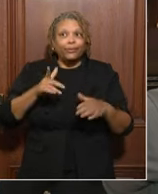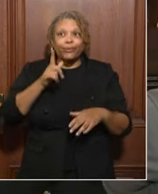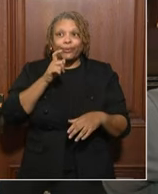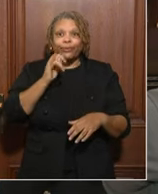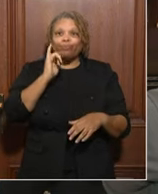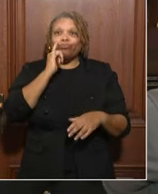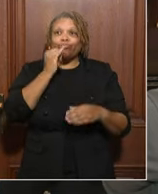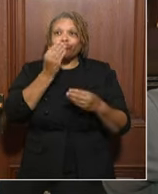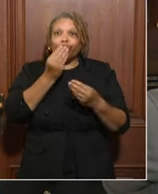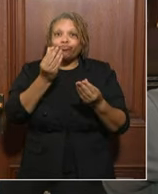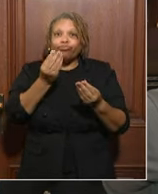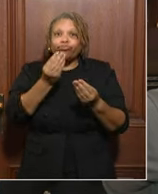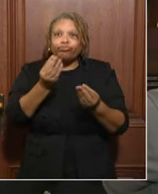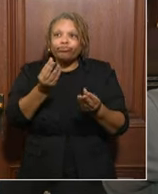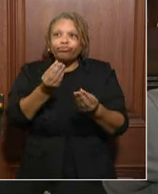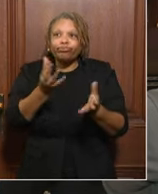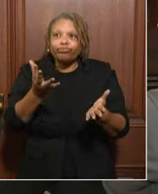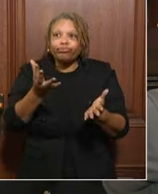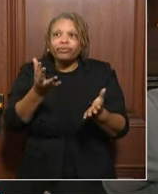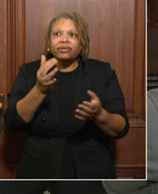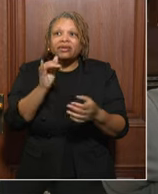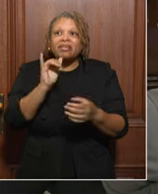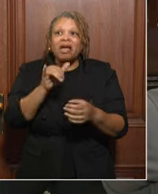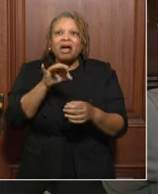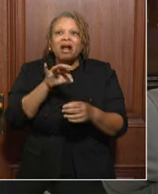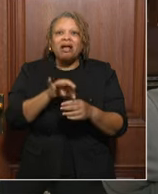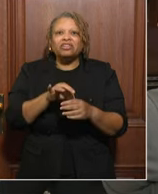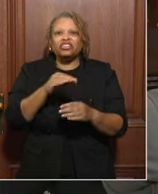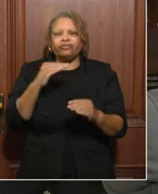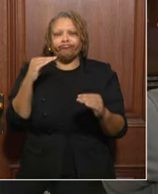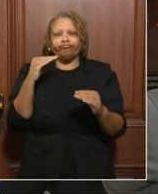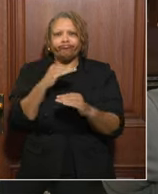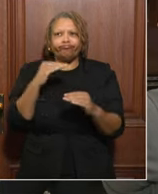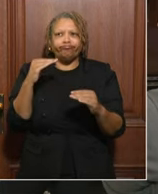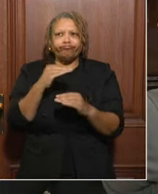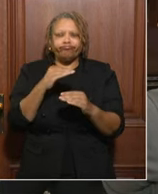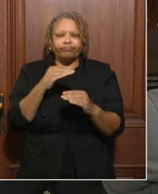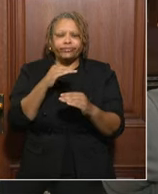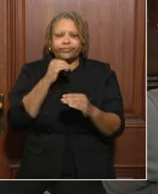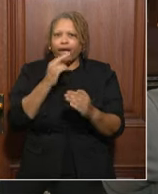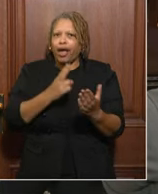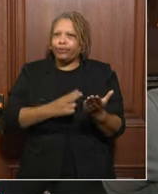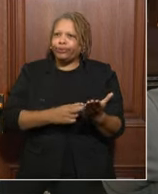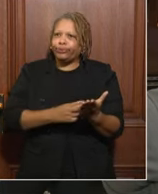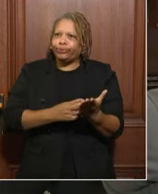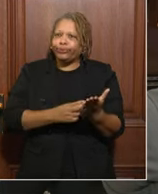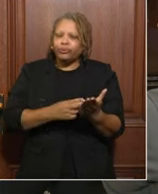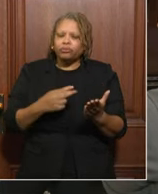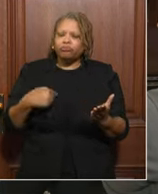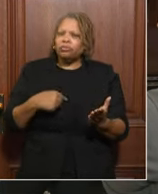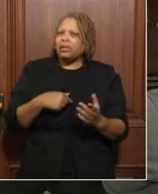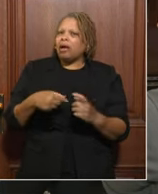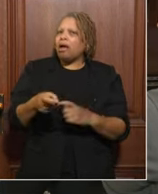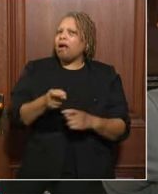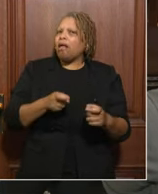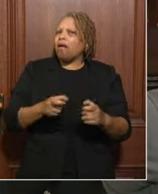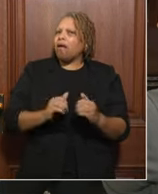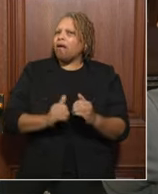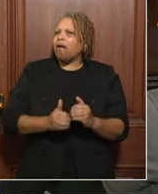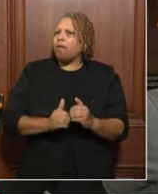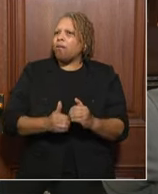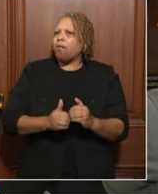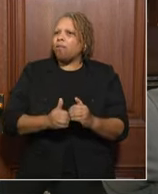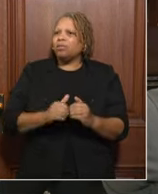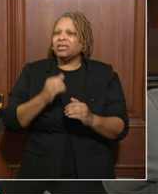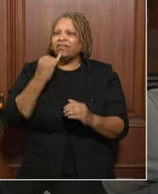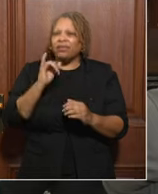election integrity, do you find yourself preparing different scenarios for if President Trump wins, former President